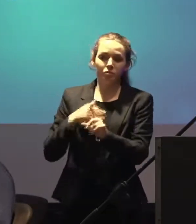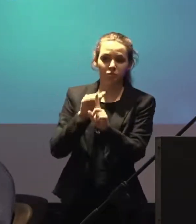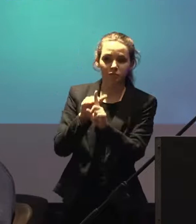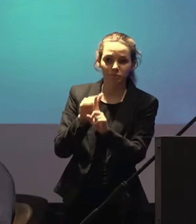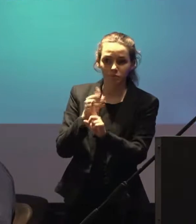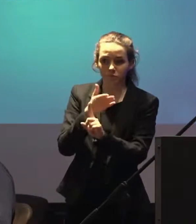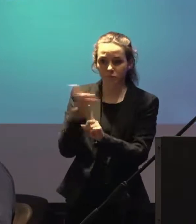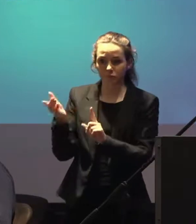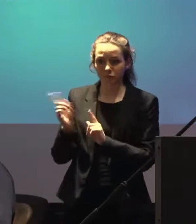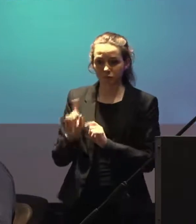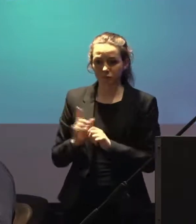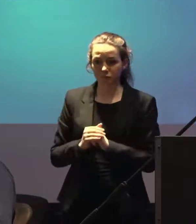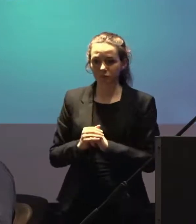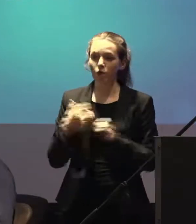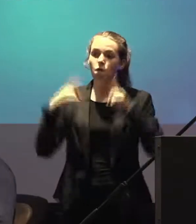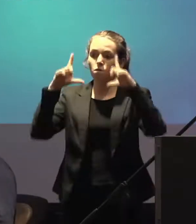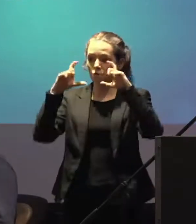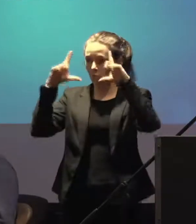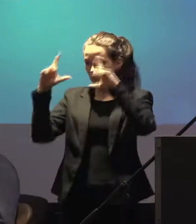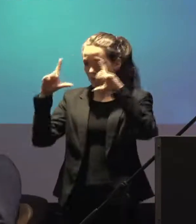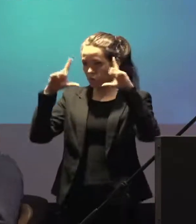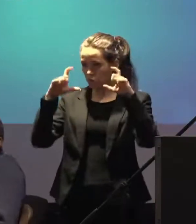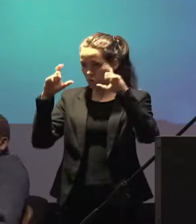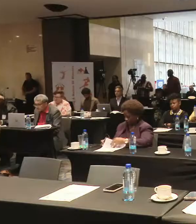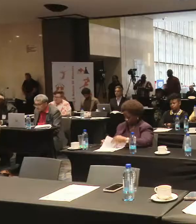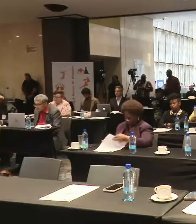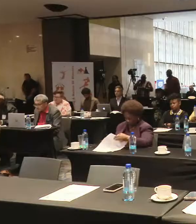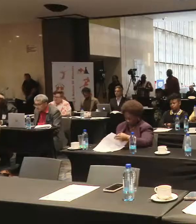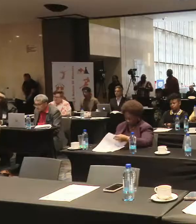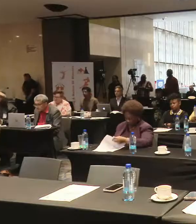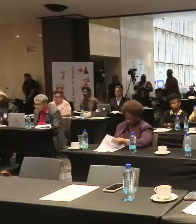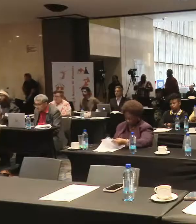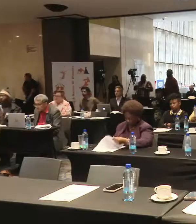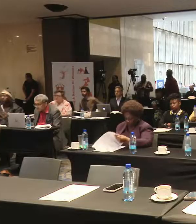that there is still a photo shoot. Thank you very much.